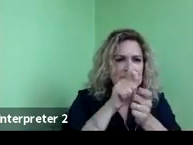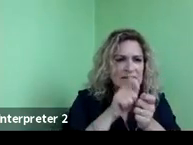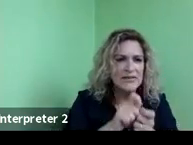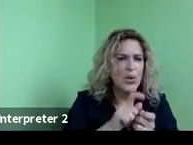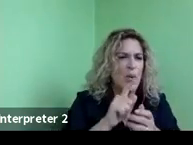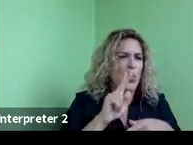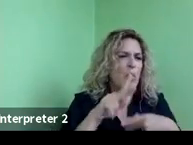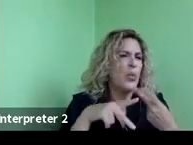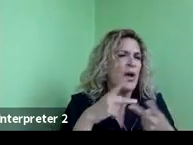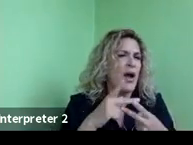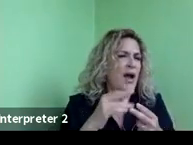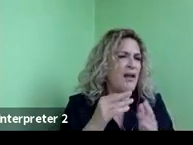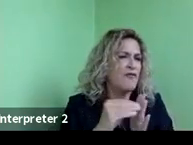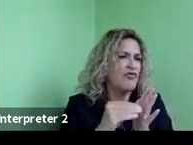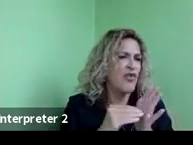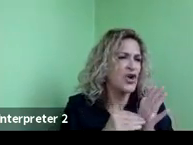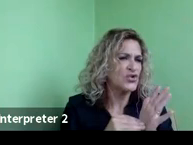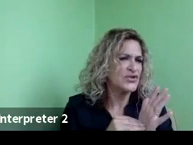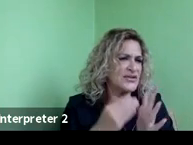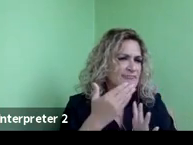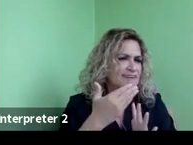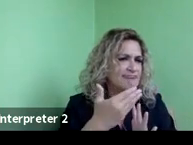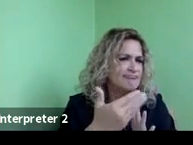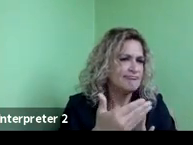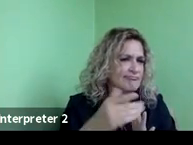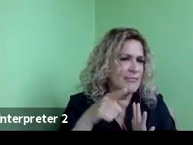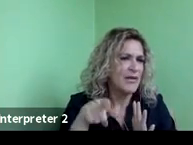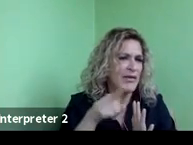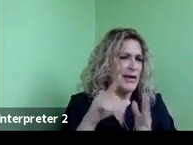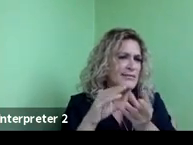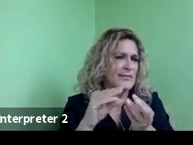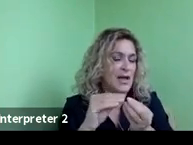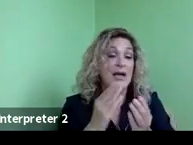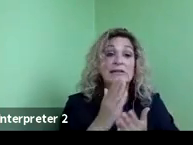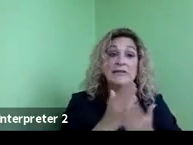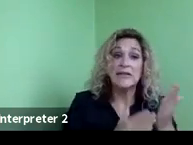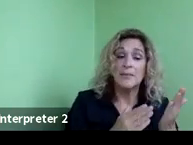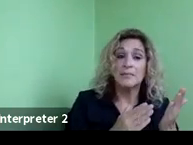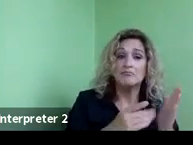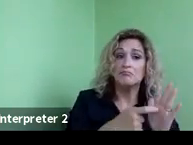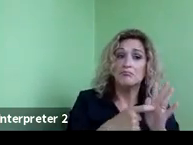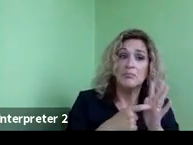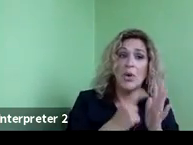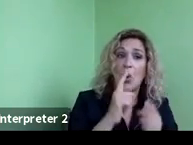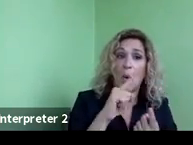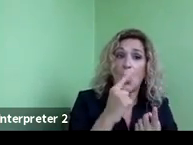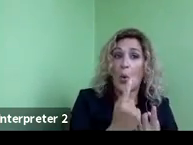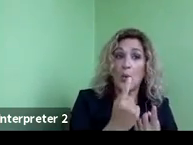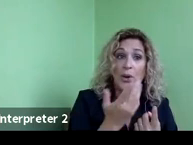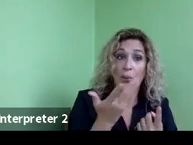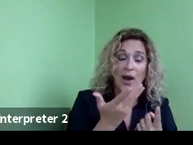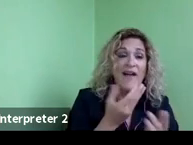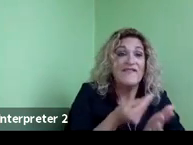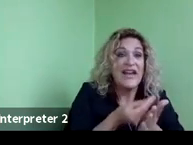about, because some require that only financial records be kept for a certain amount of time, and other things can